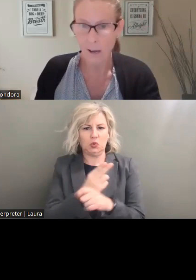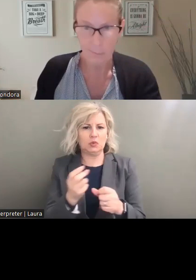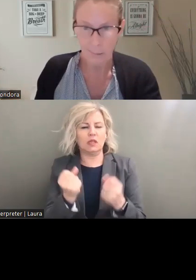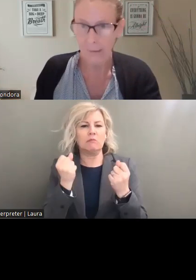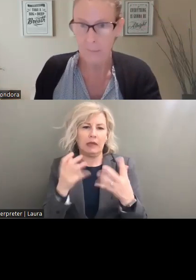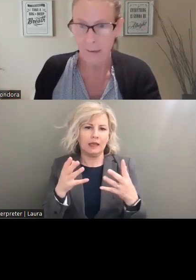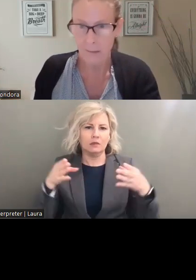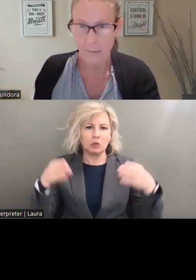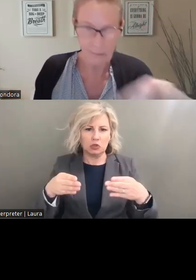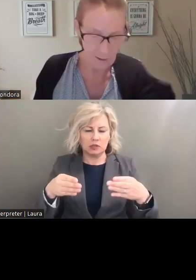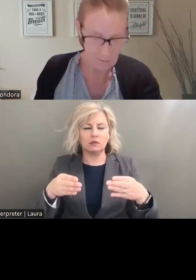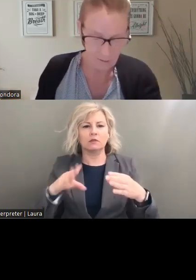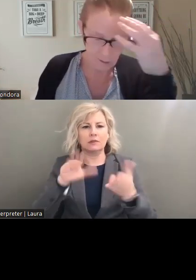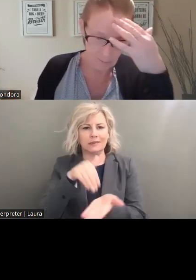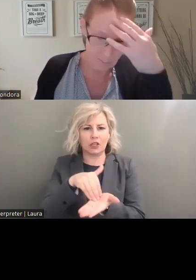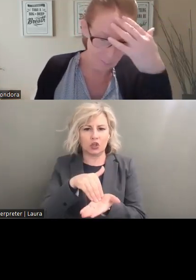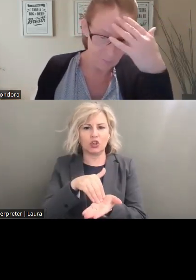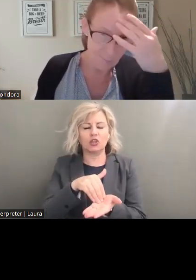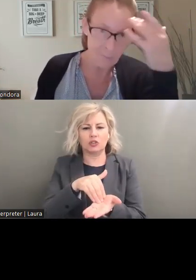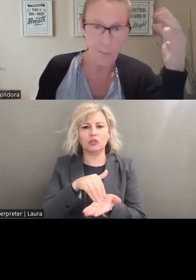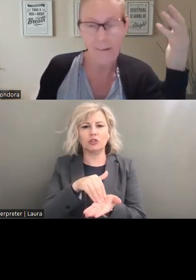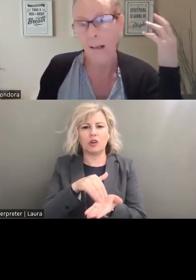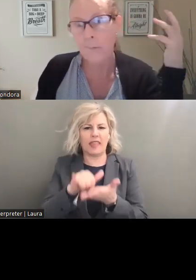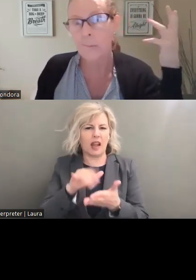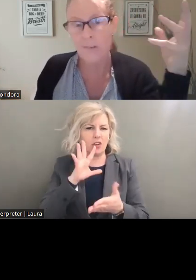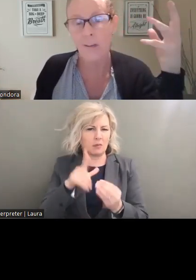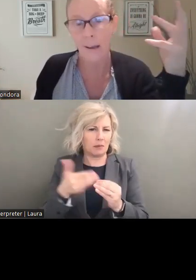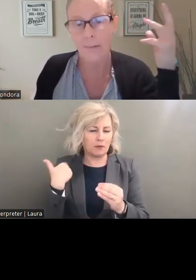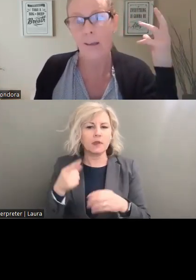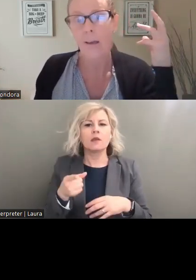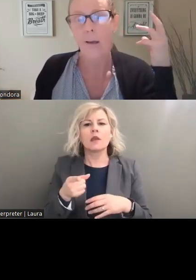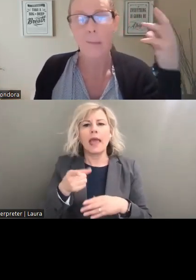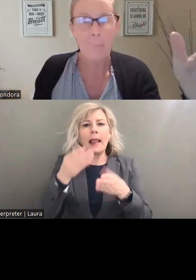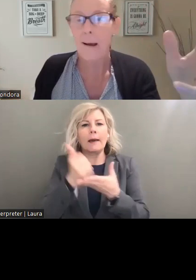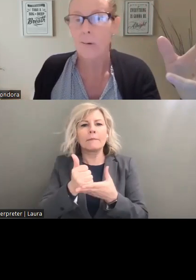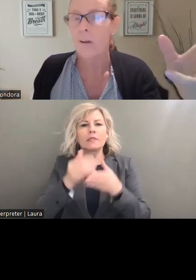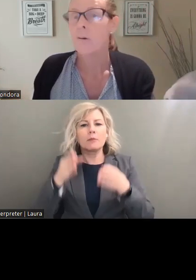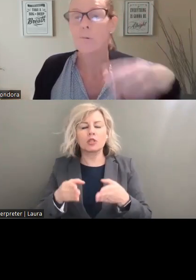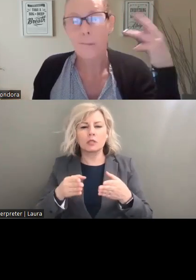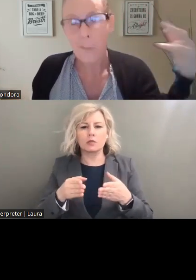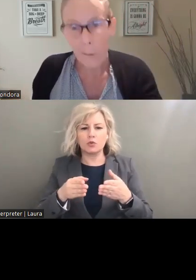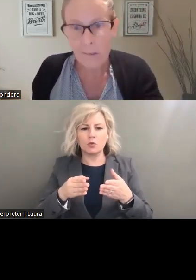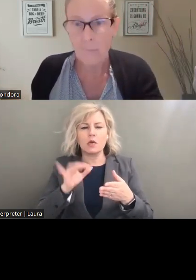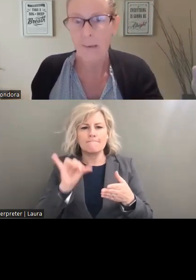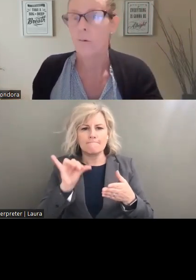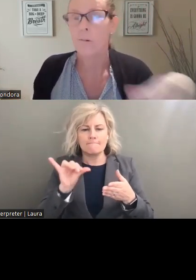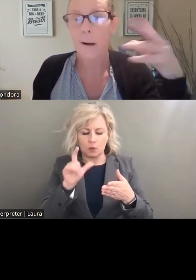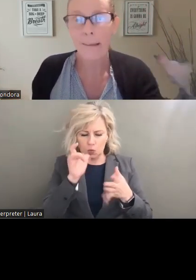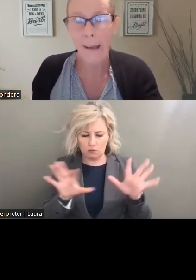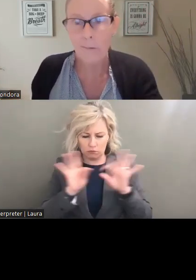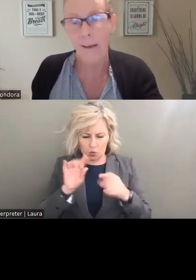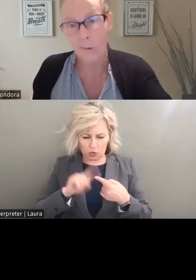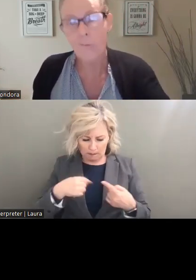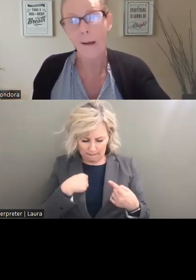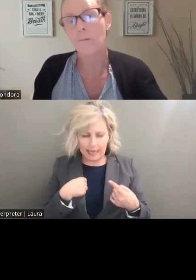person-centered planning models that I touched on briefly before, and it helps a person kind of map out Who's important to me? Who do